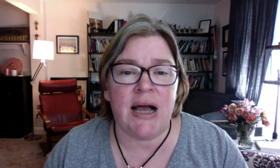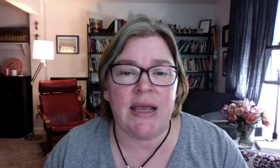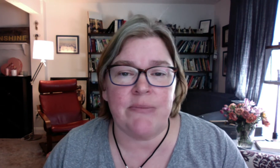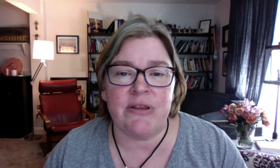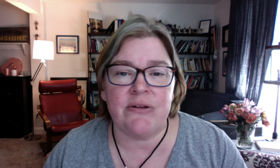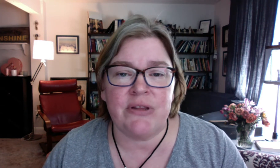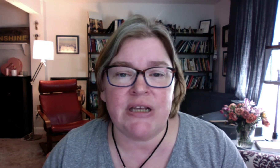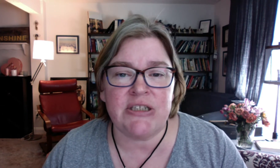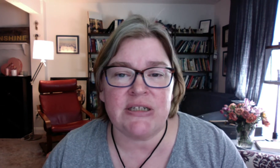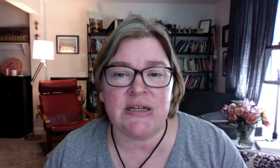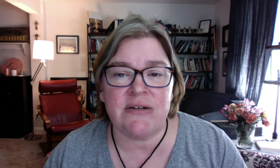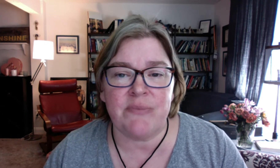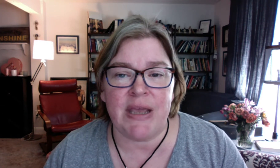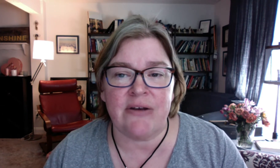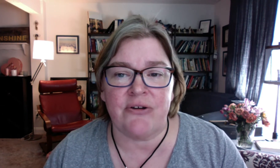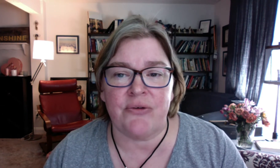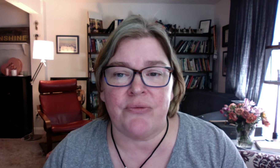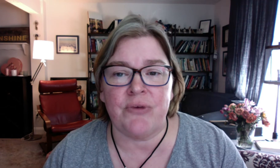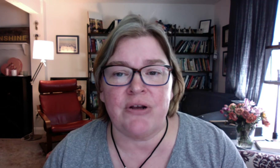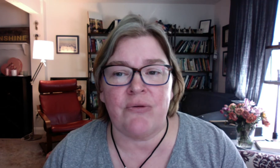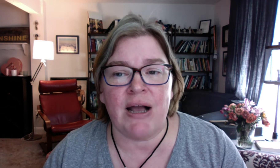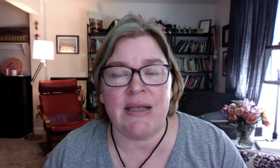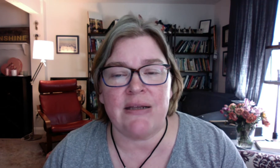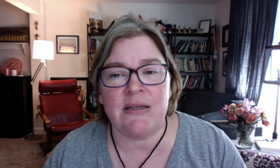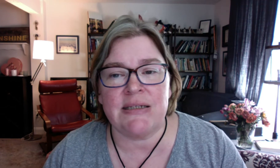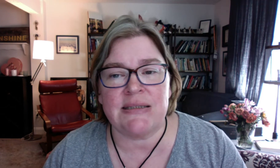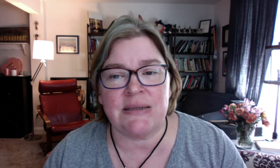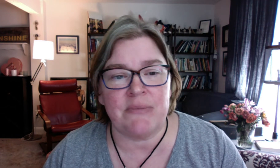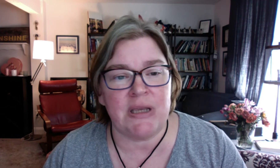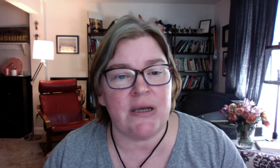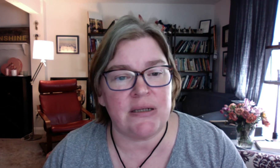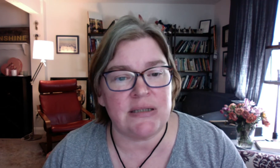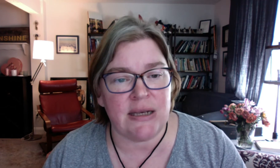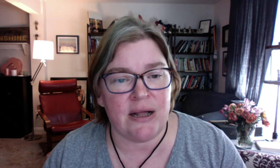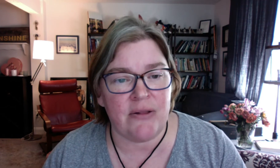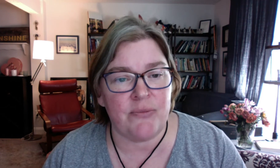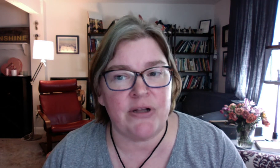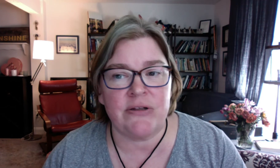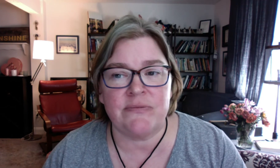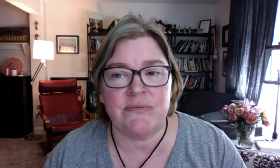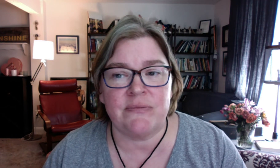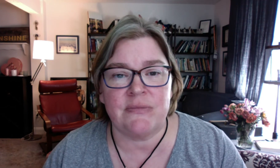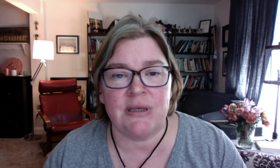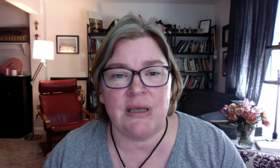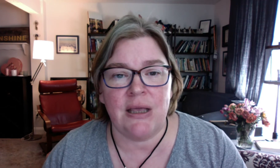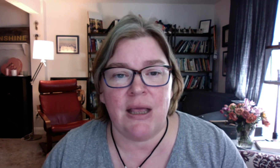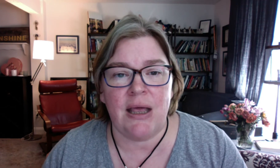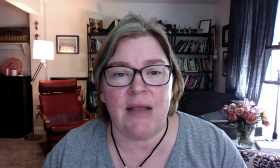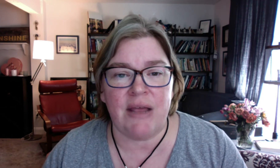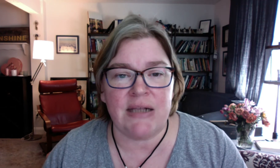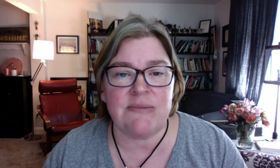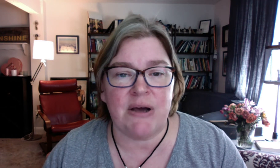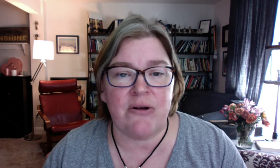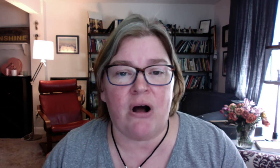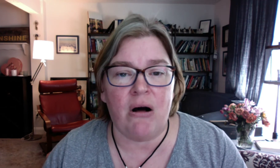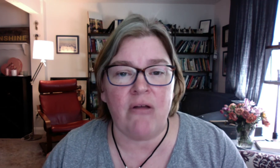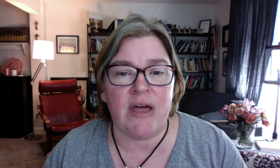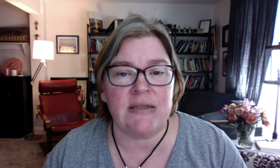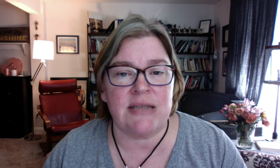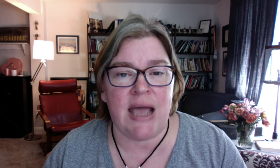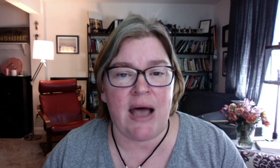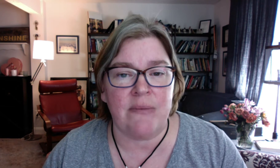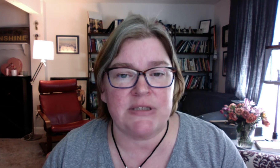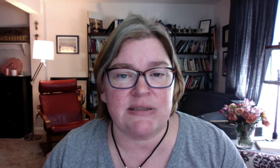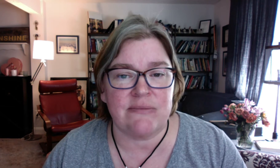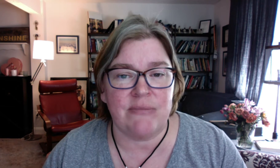Each time, the Legion commander would quietly slip me a $10 bill. And that's about all